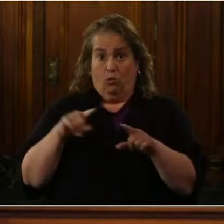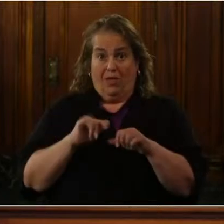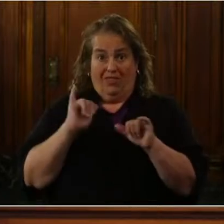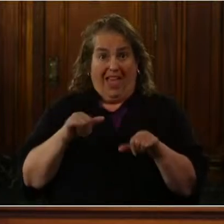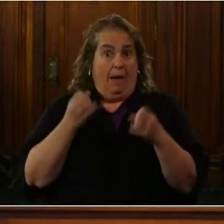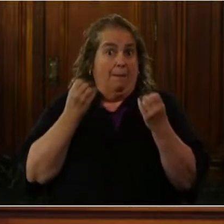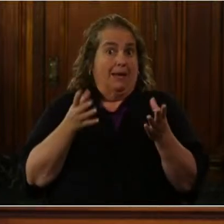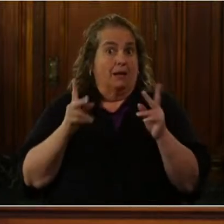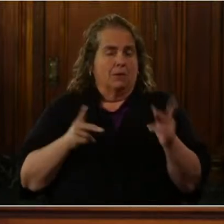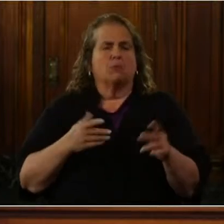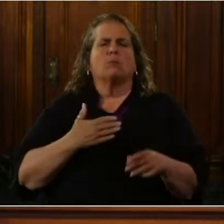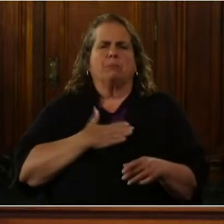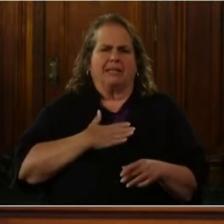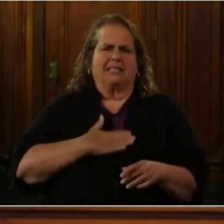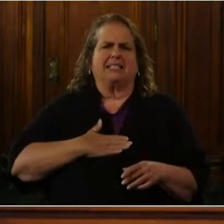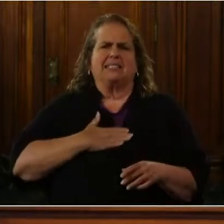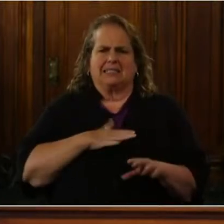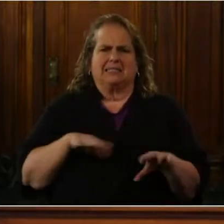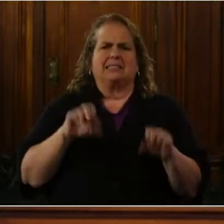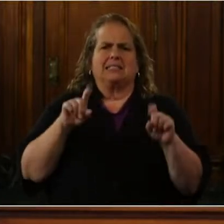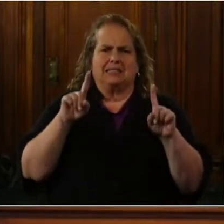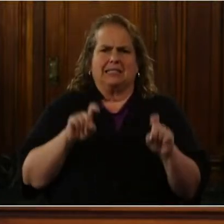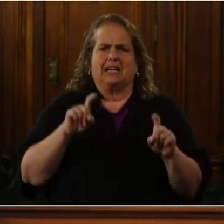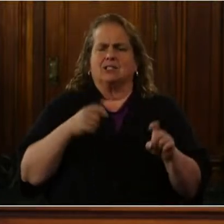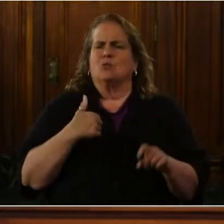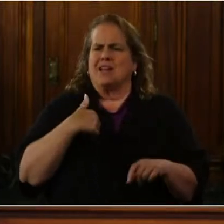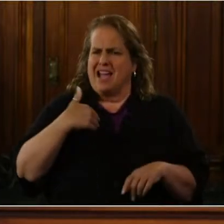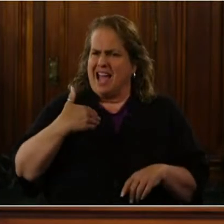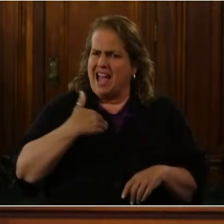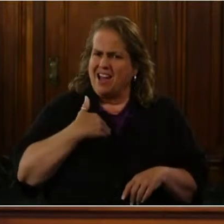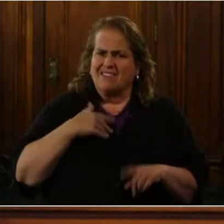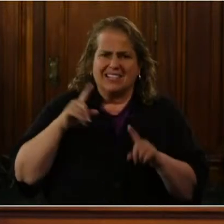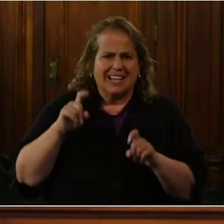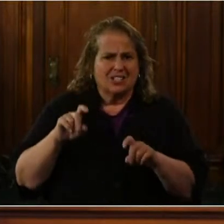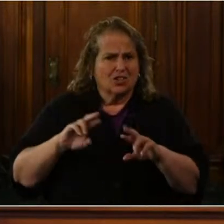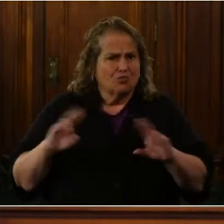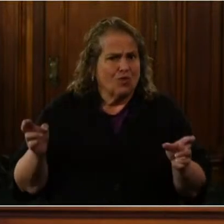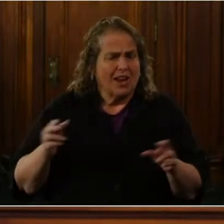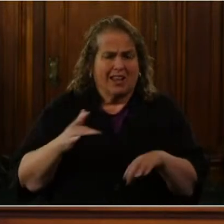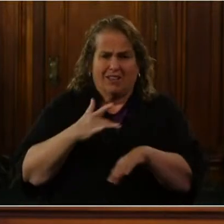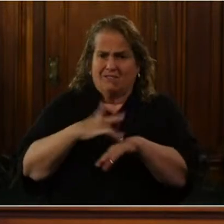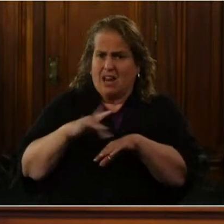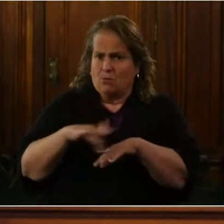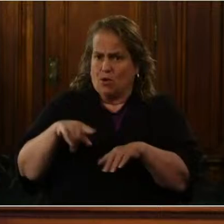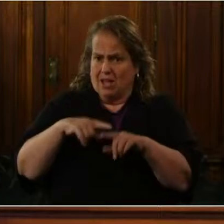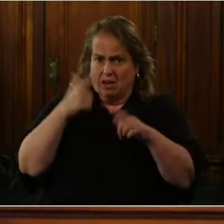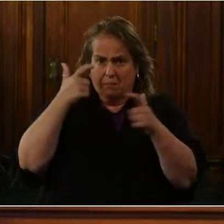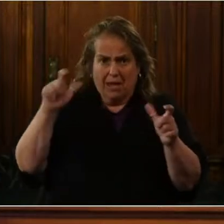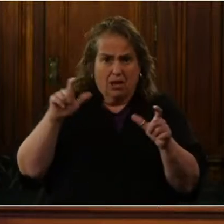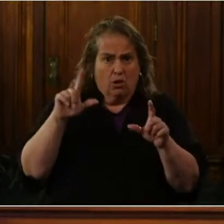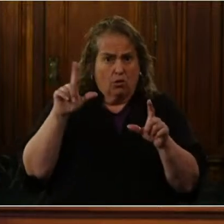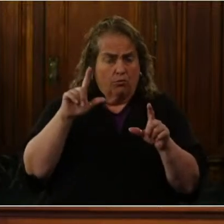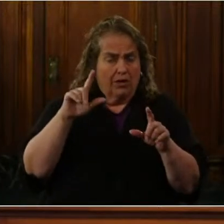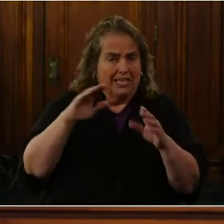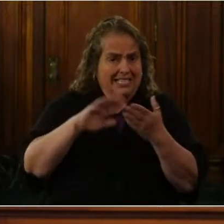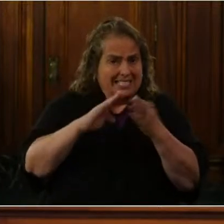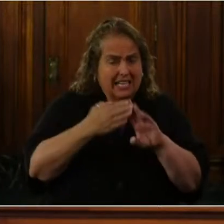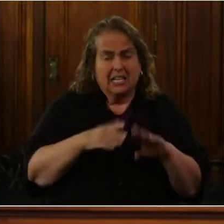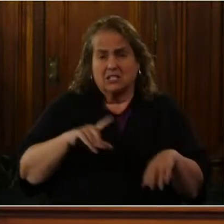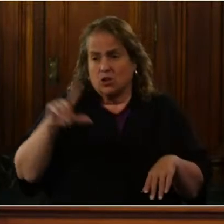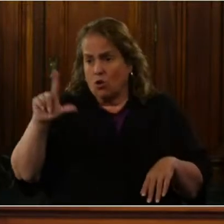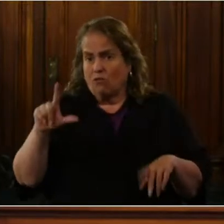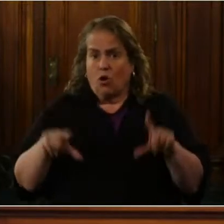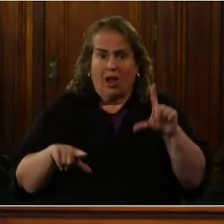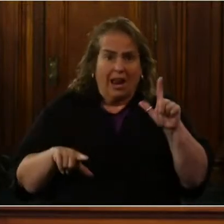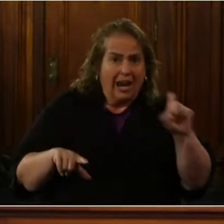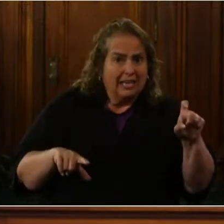tested. We've got sites in our major cities, in Louisville and in Lexington, this is about, I know it's about